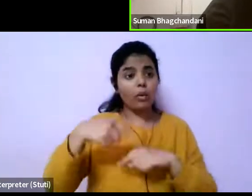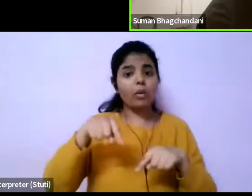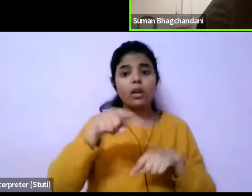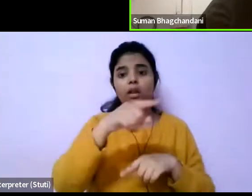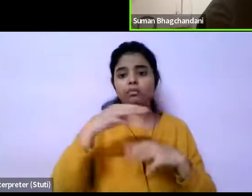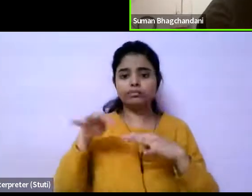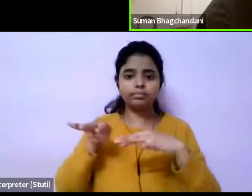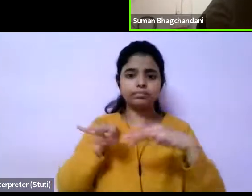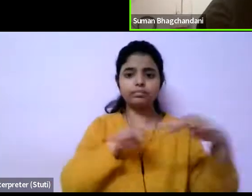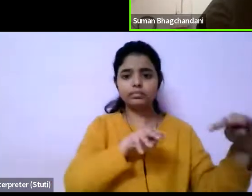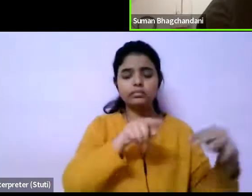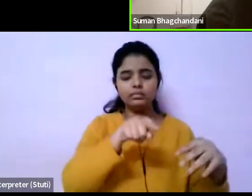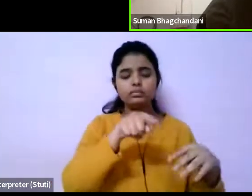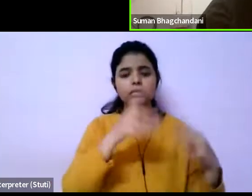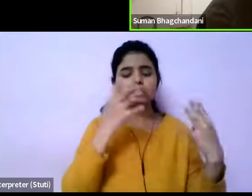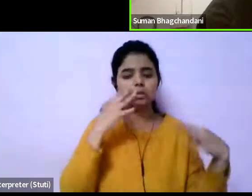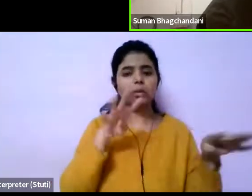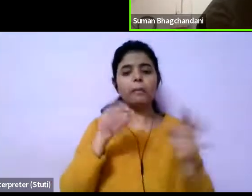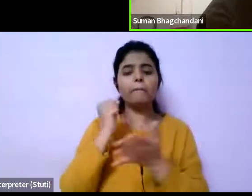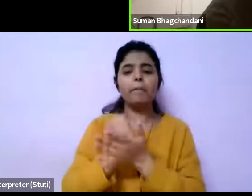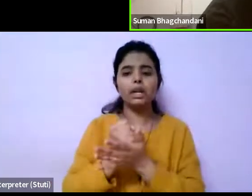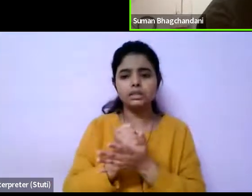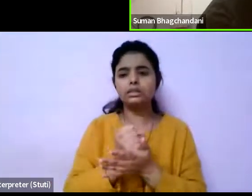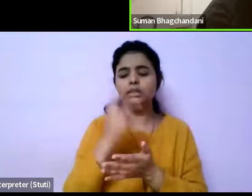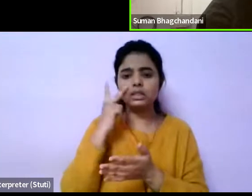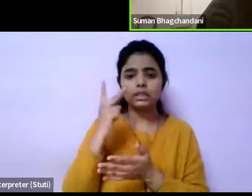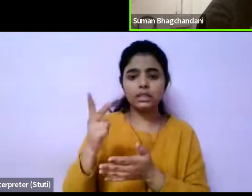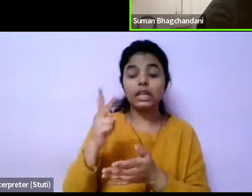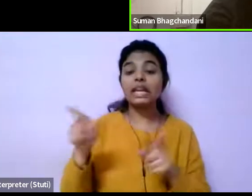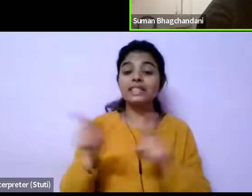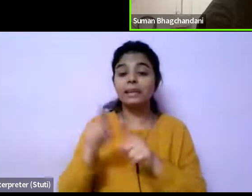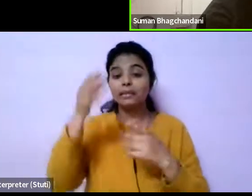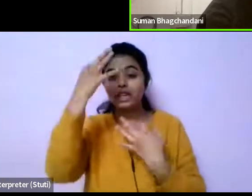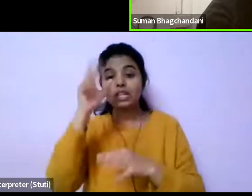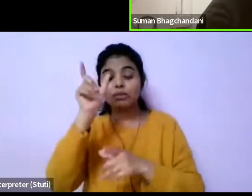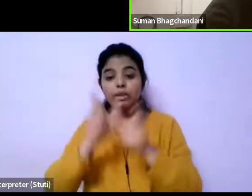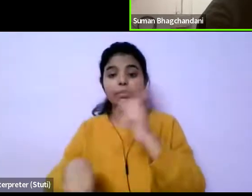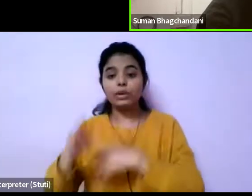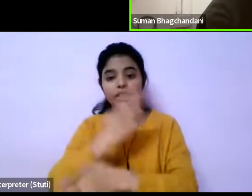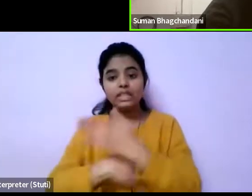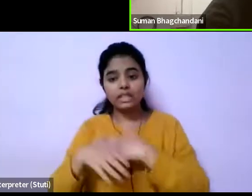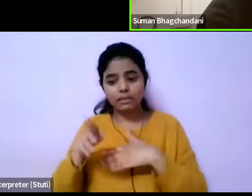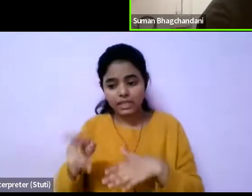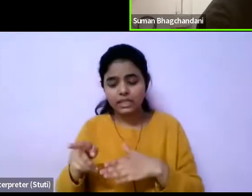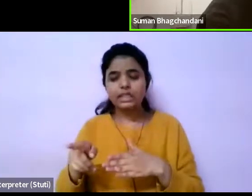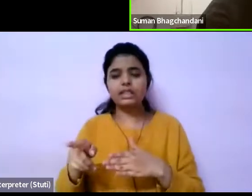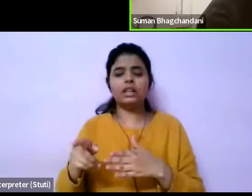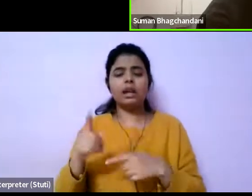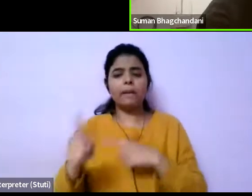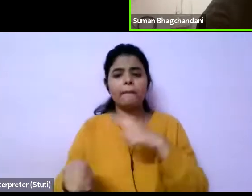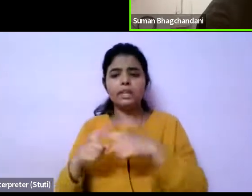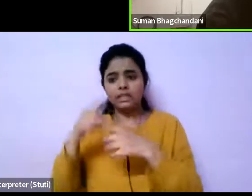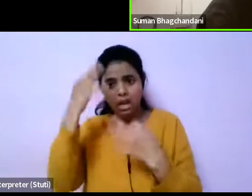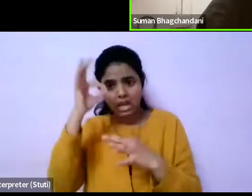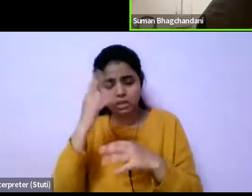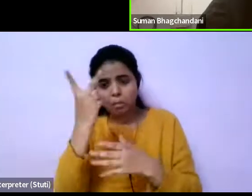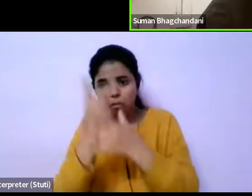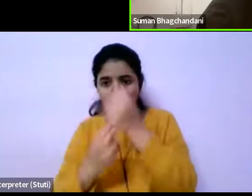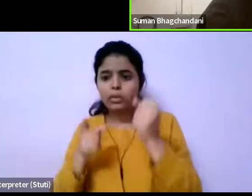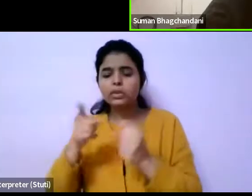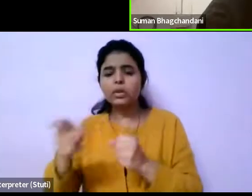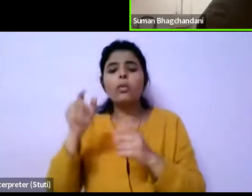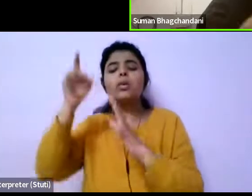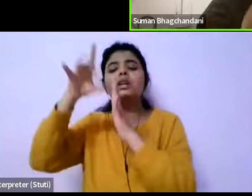creates a scope for their unique reception. The dancer's body with disability will still be a subjective gaze, but one that desires to tell its